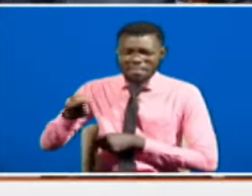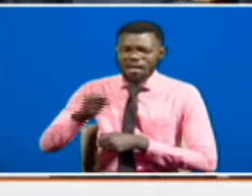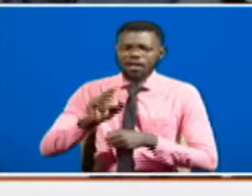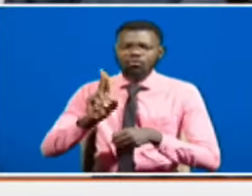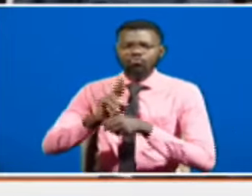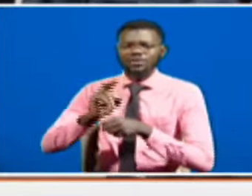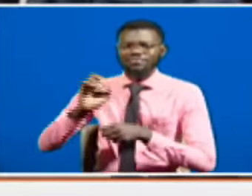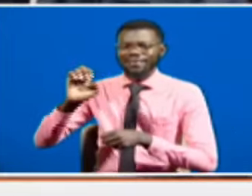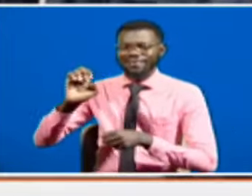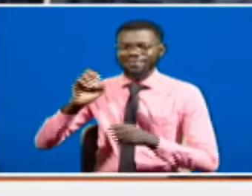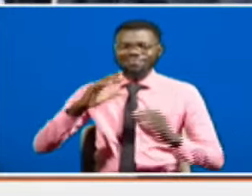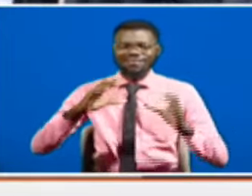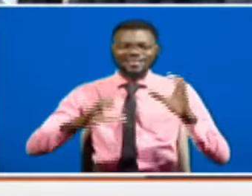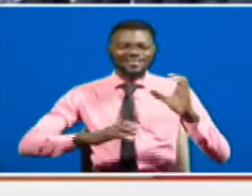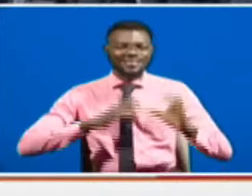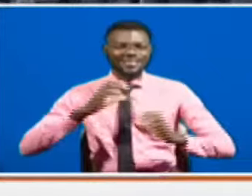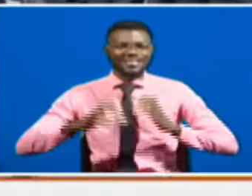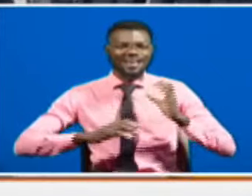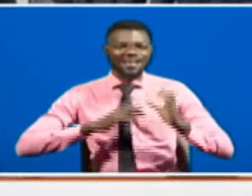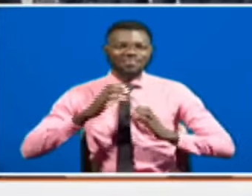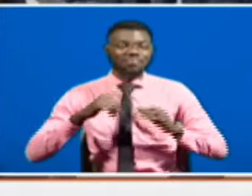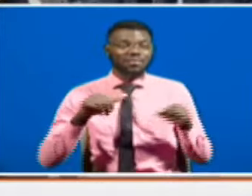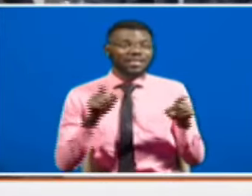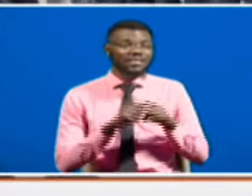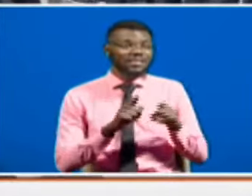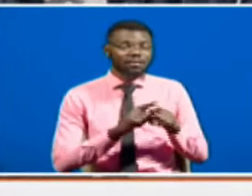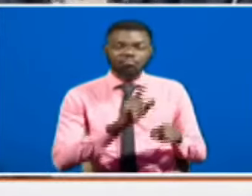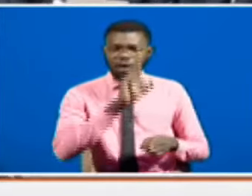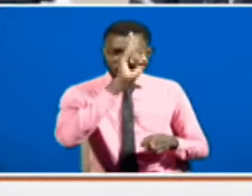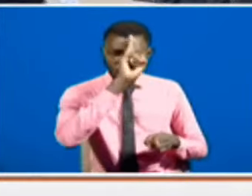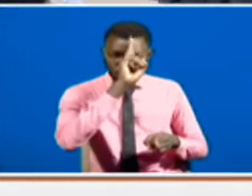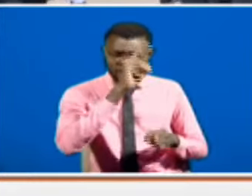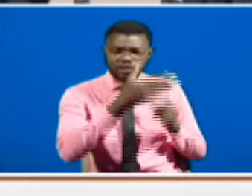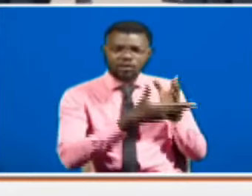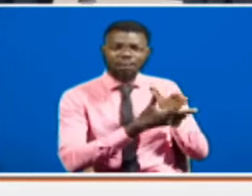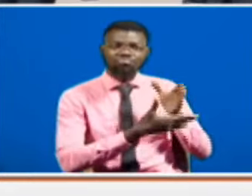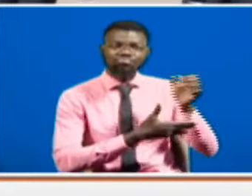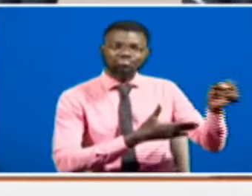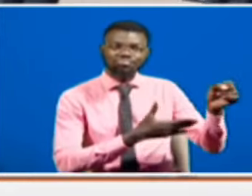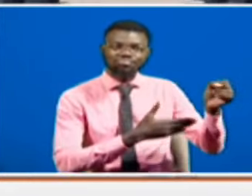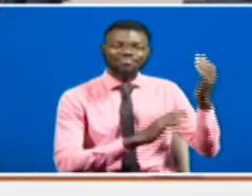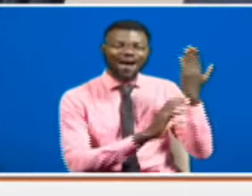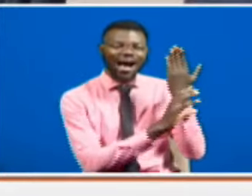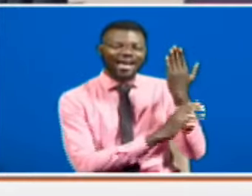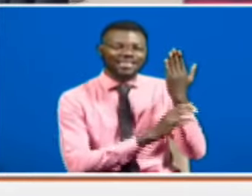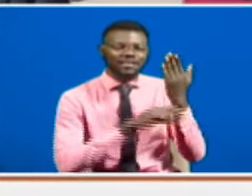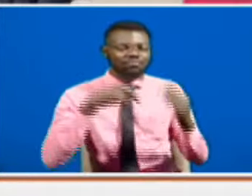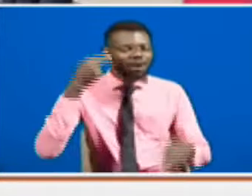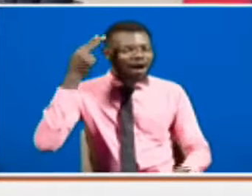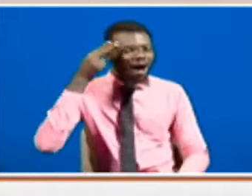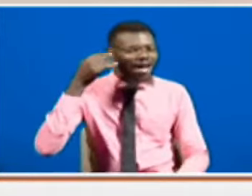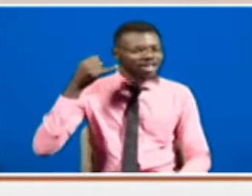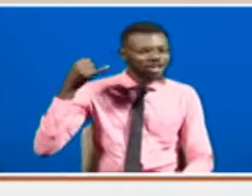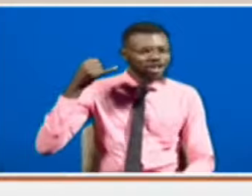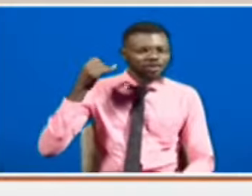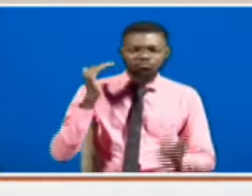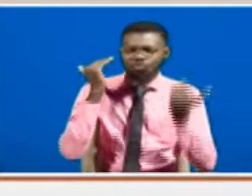eCitizen, and the deployment of police officers to Haiti, which was stopped by the courts.